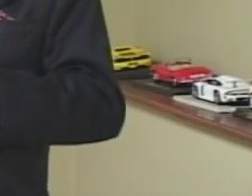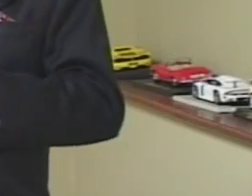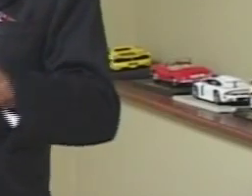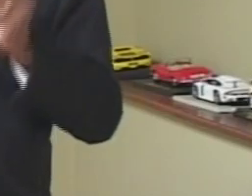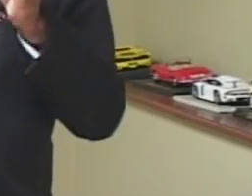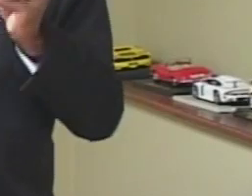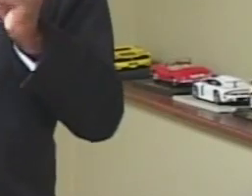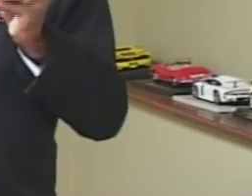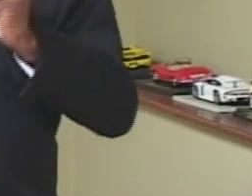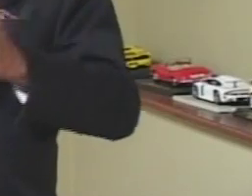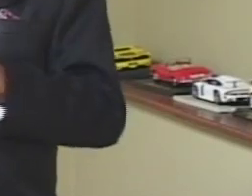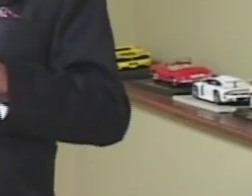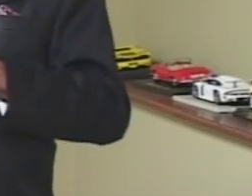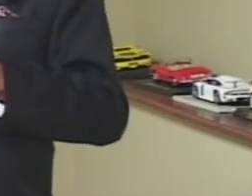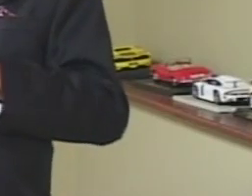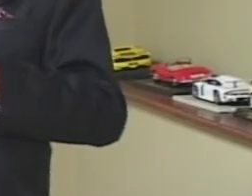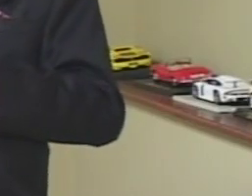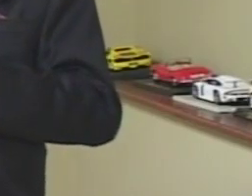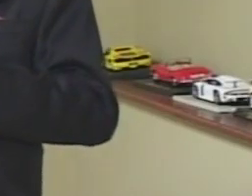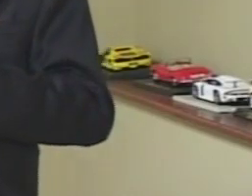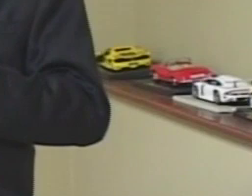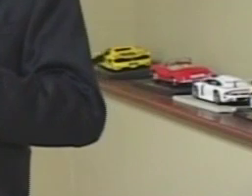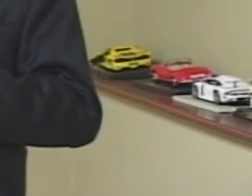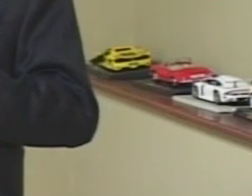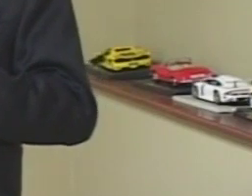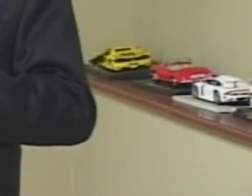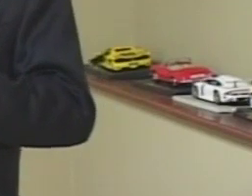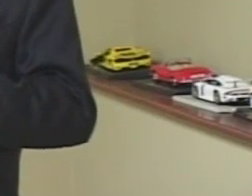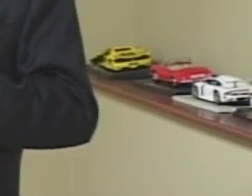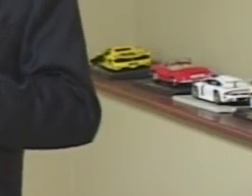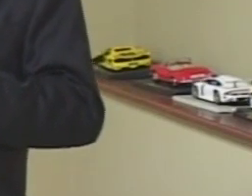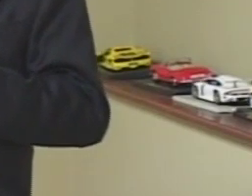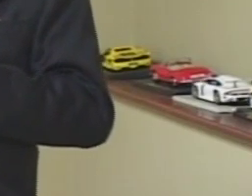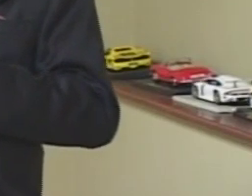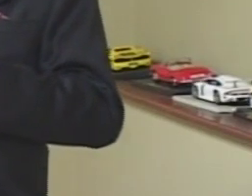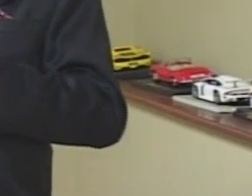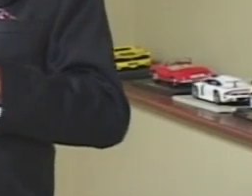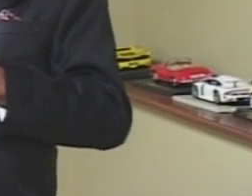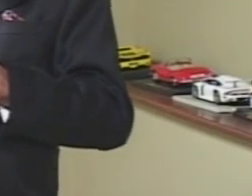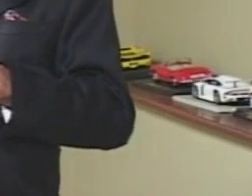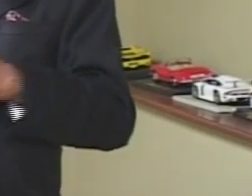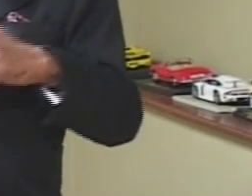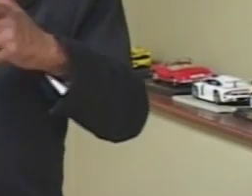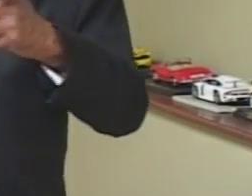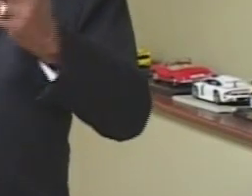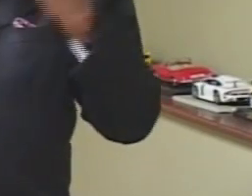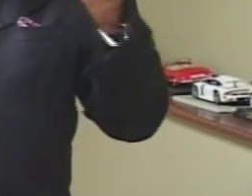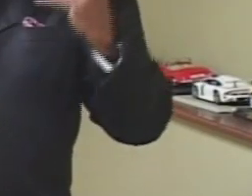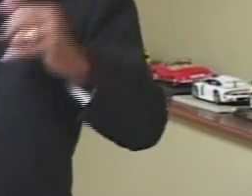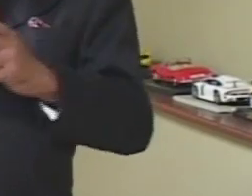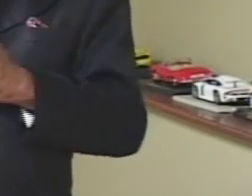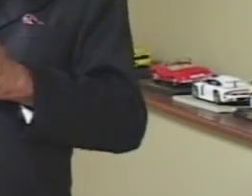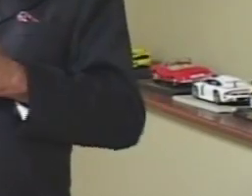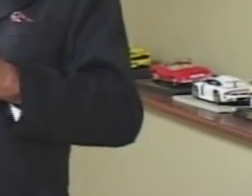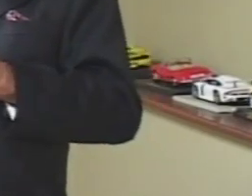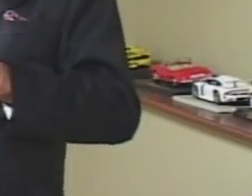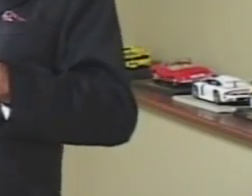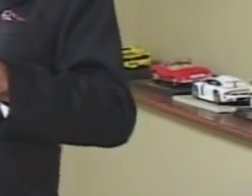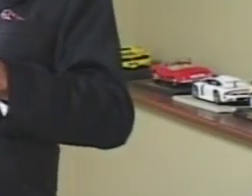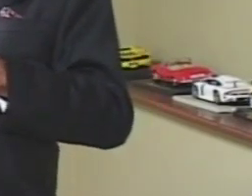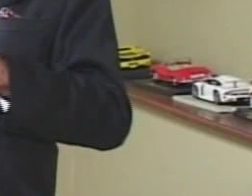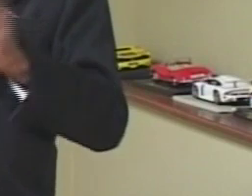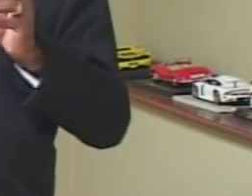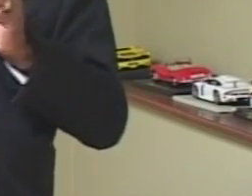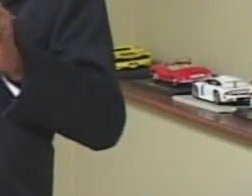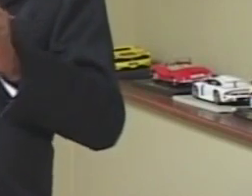to carry out the covenant that we have made with God. I want to invite you to come on into the sacred sanctuary